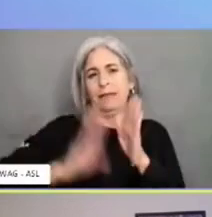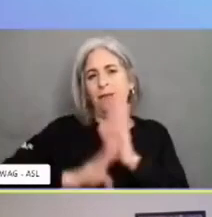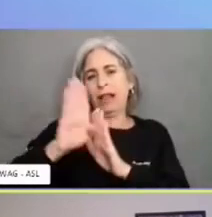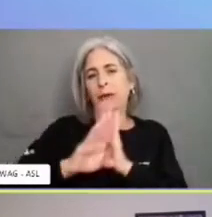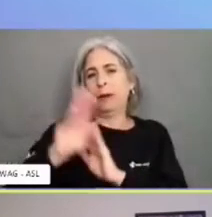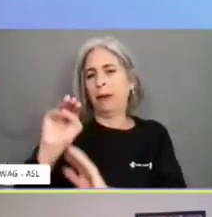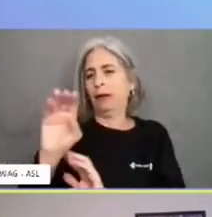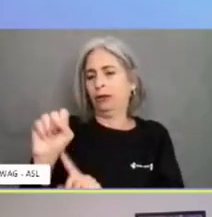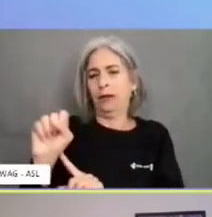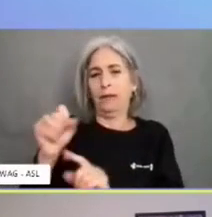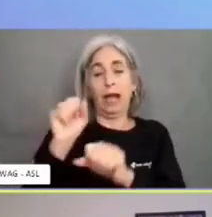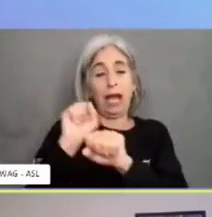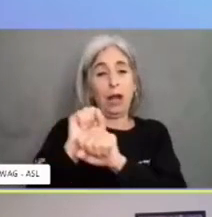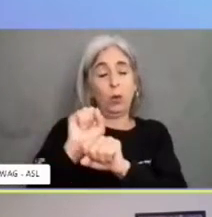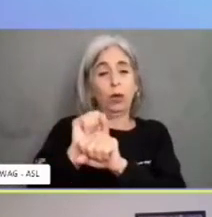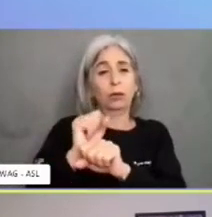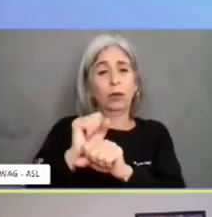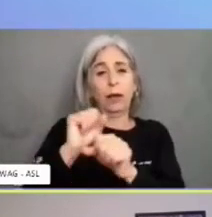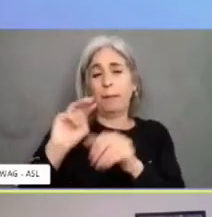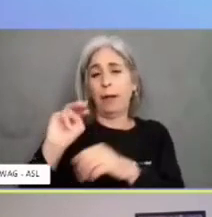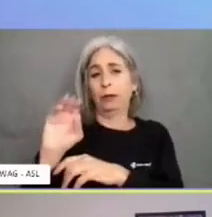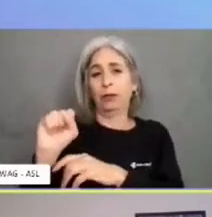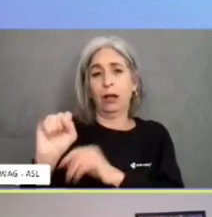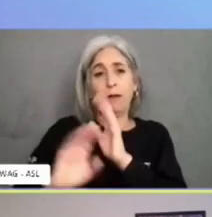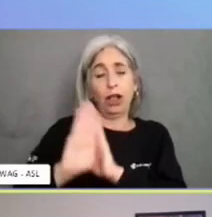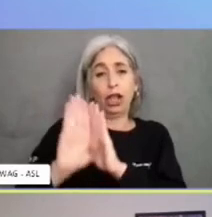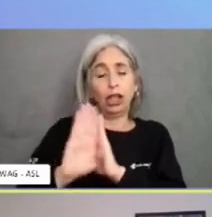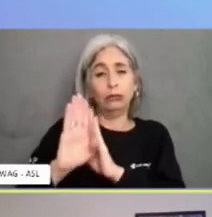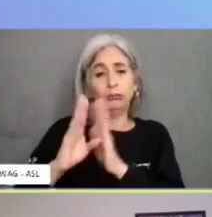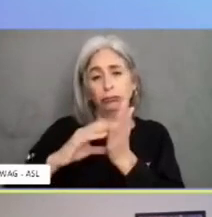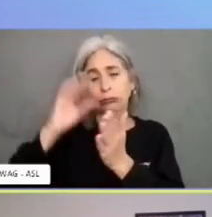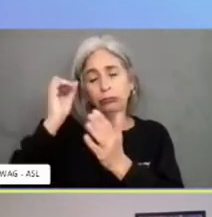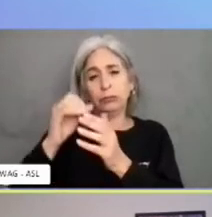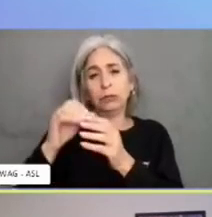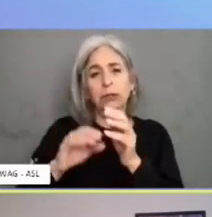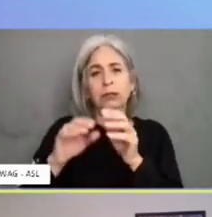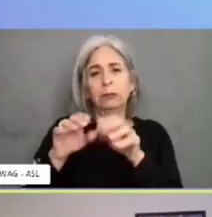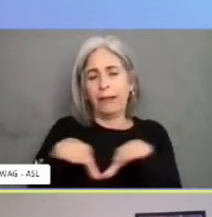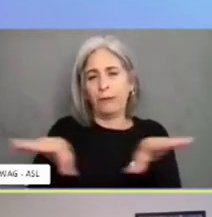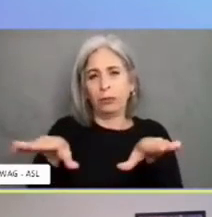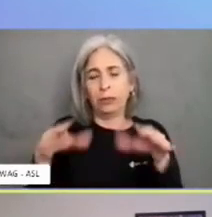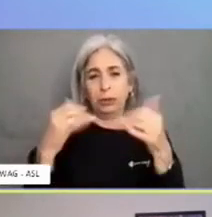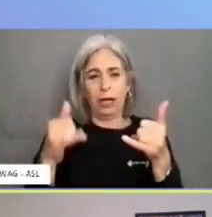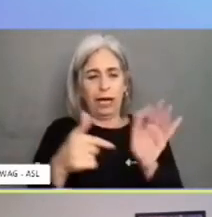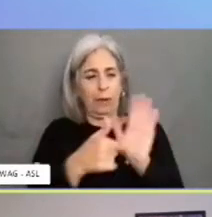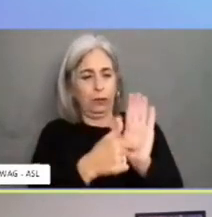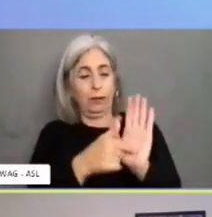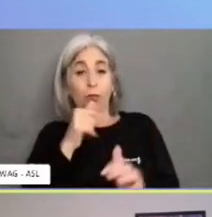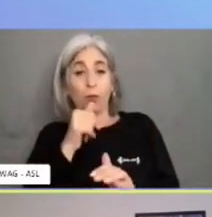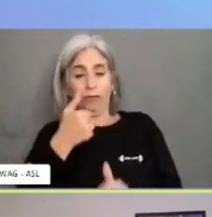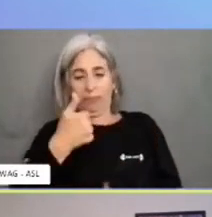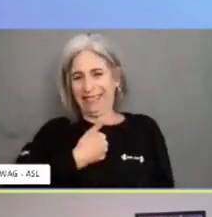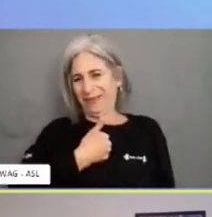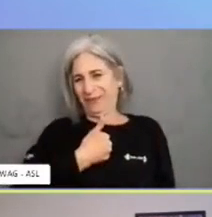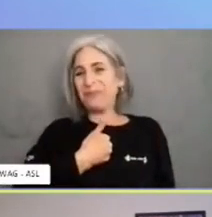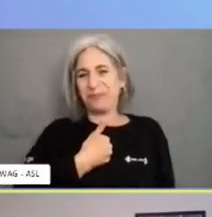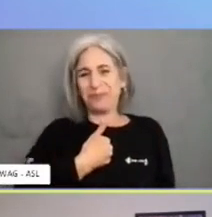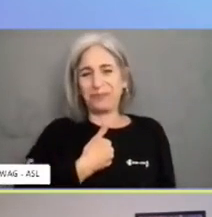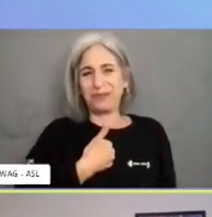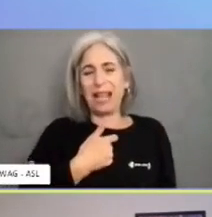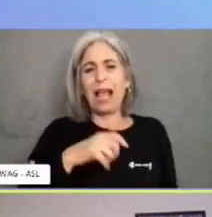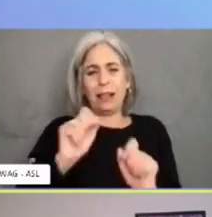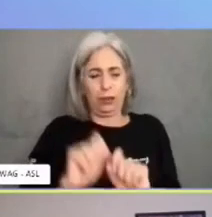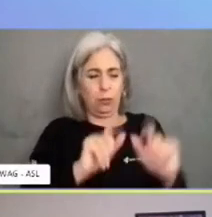on the Microsoft Learn developer documentation platform, though today I'm just representing myself. I like to blog